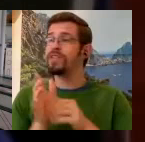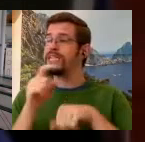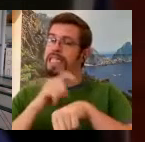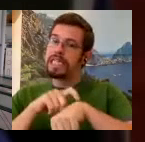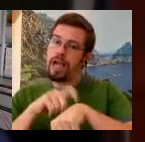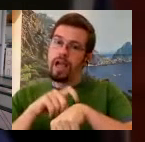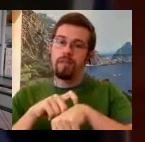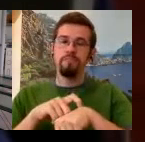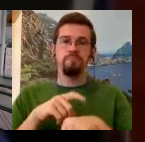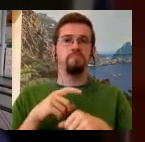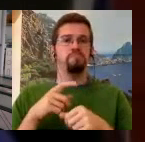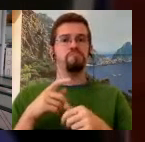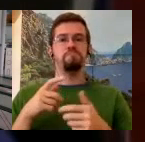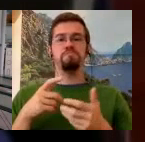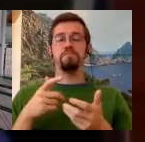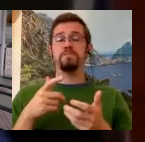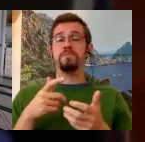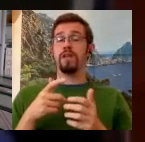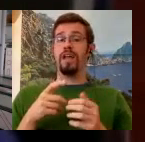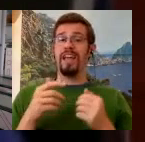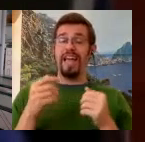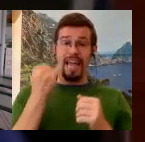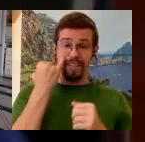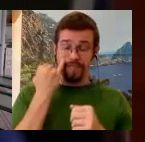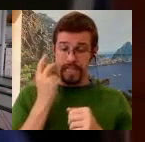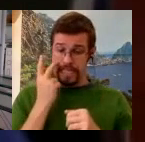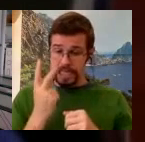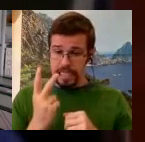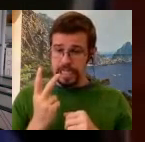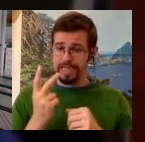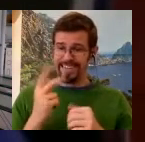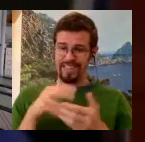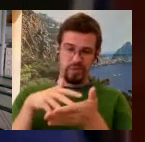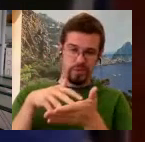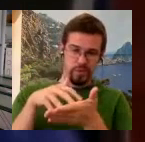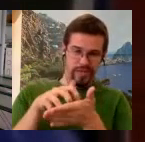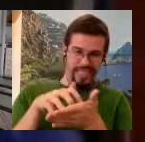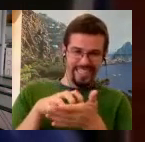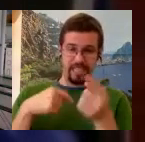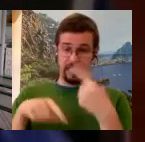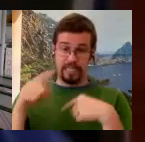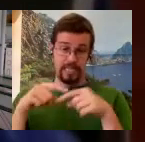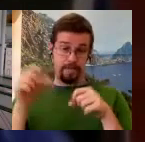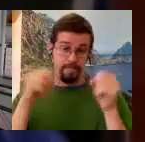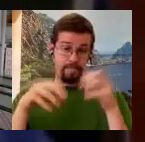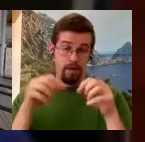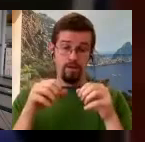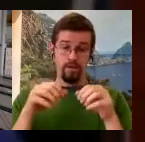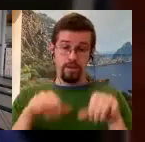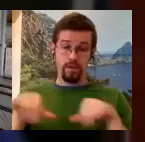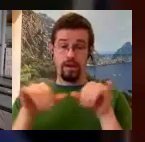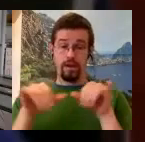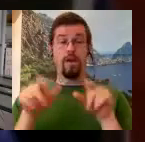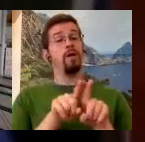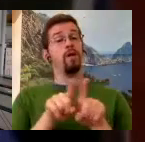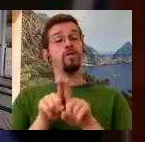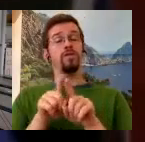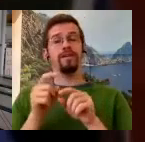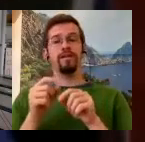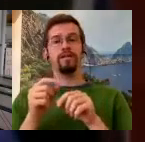that the SignPuddle standard may have, but it will also show the strengths of all the things that the SignPuddle standard can actually do.